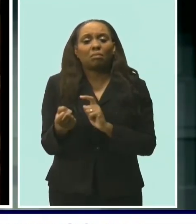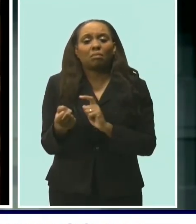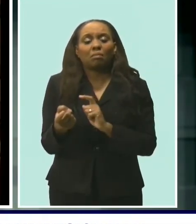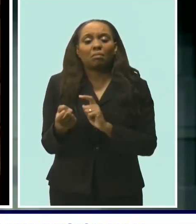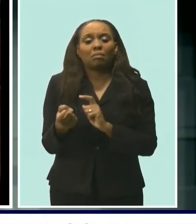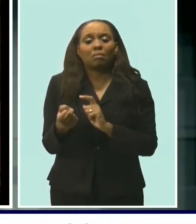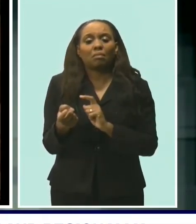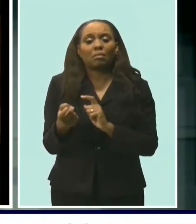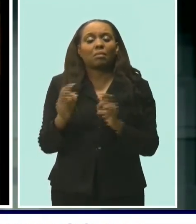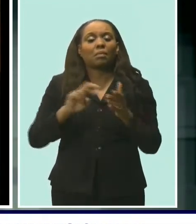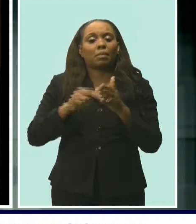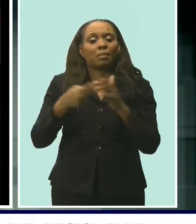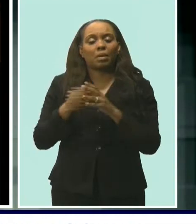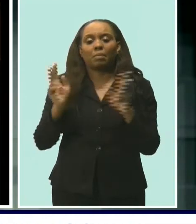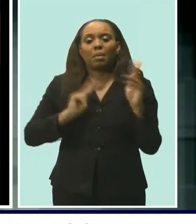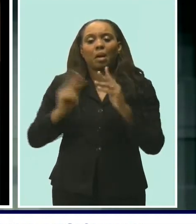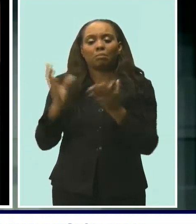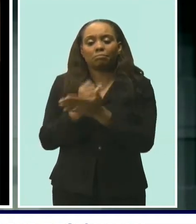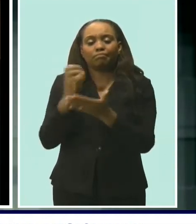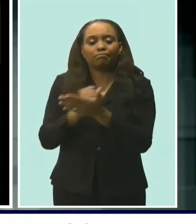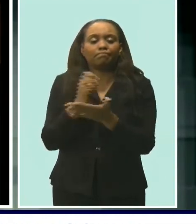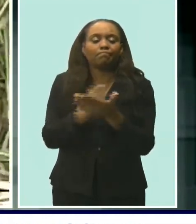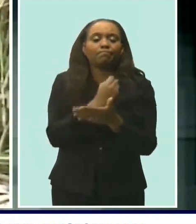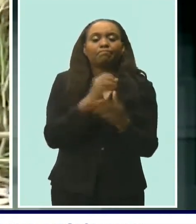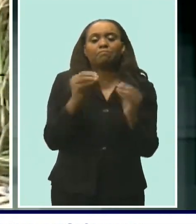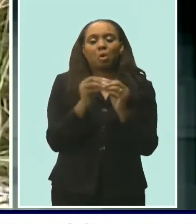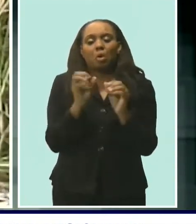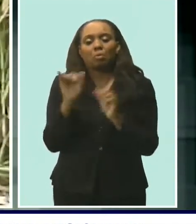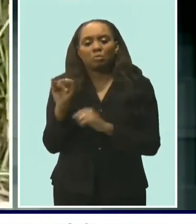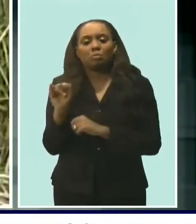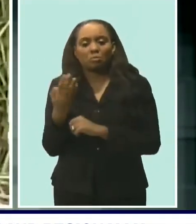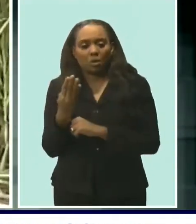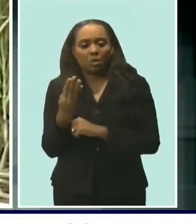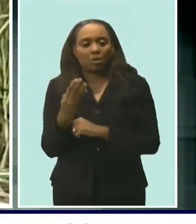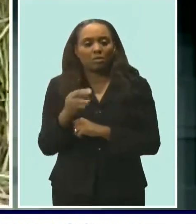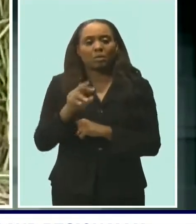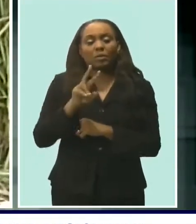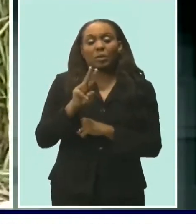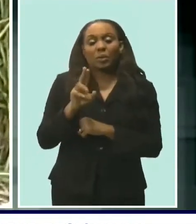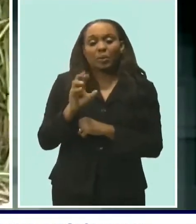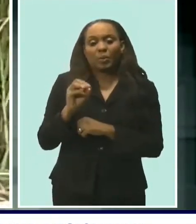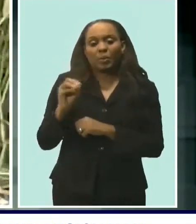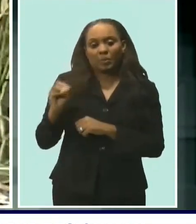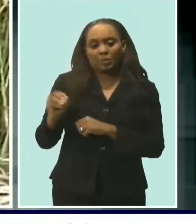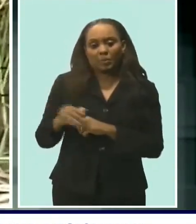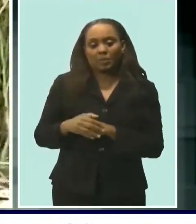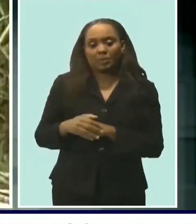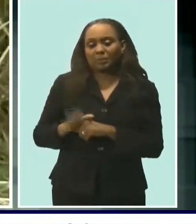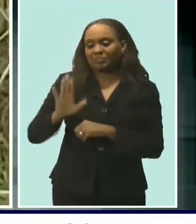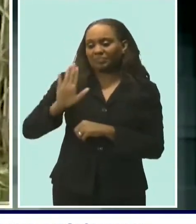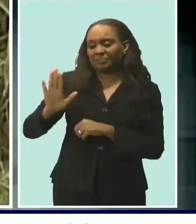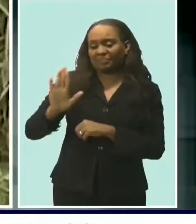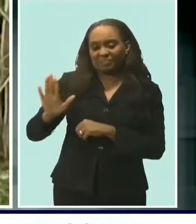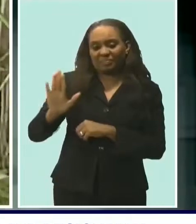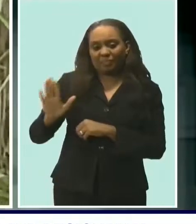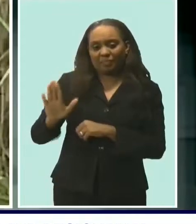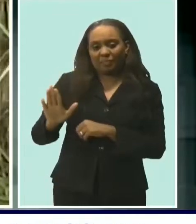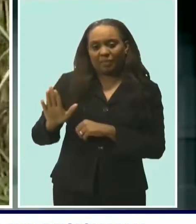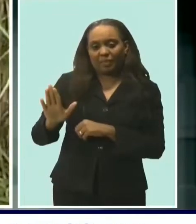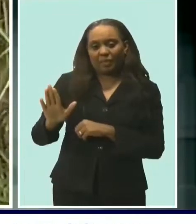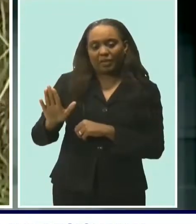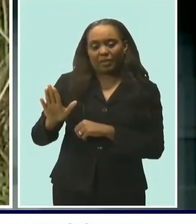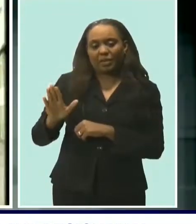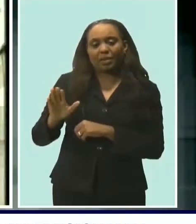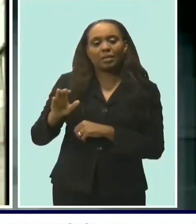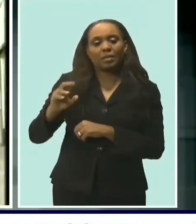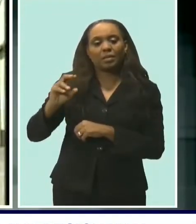20% in 1994 to just over 9% in 2000. His administration boosted the agricultural